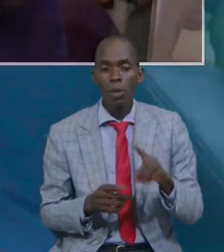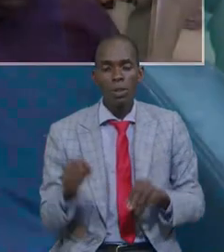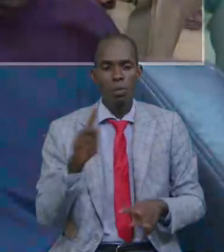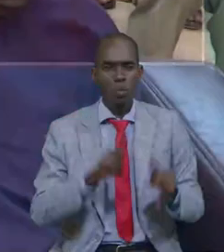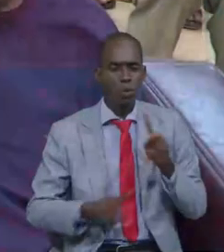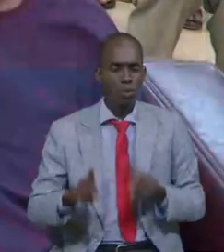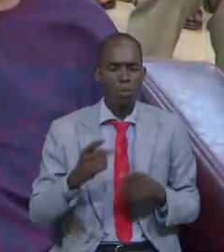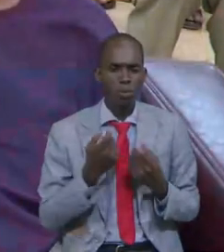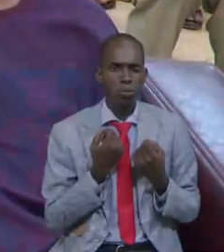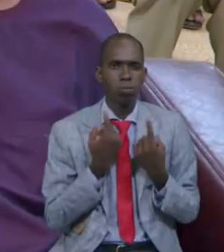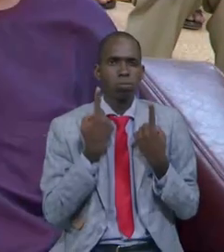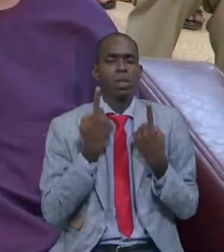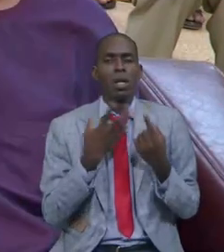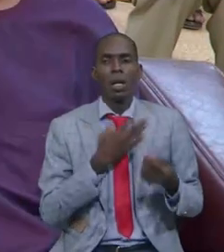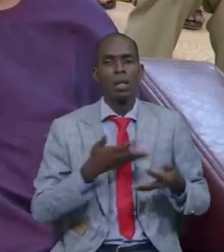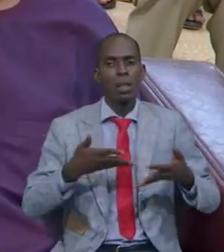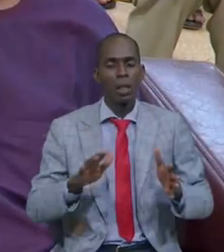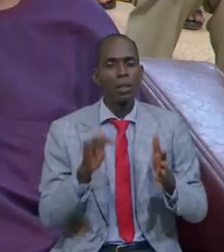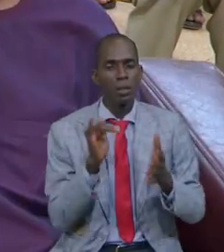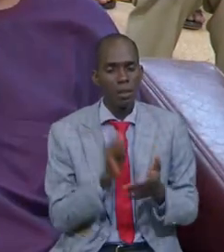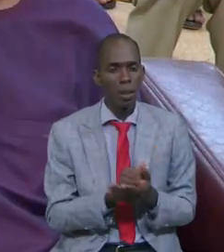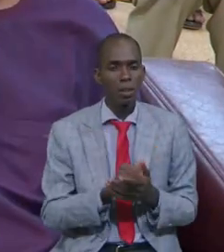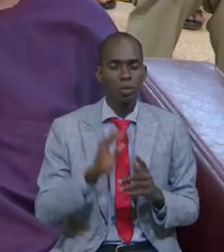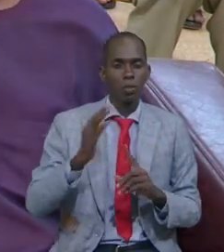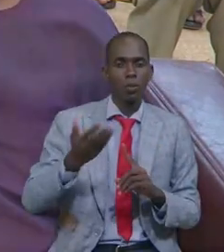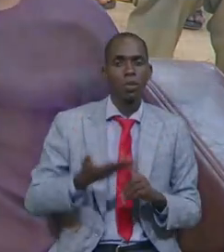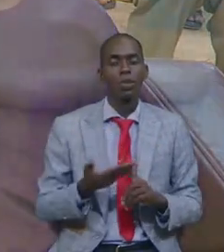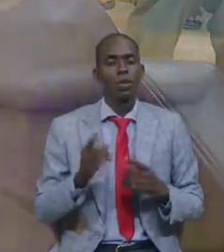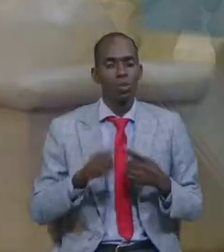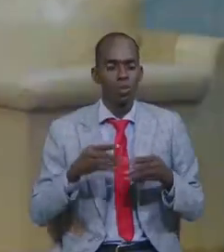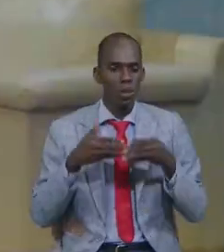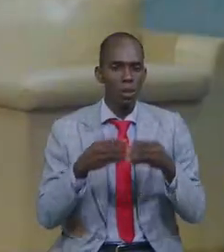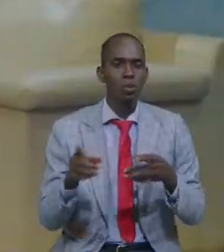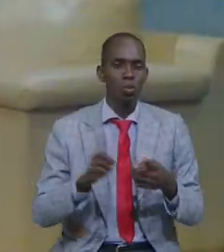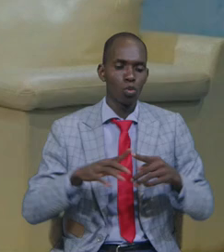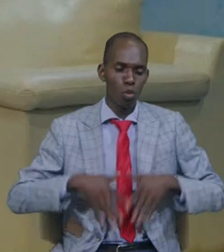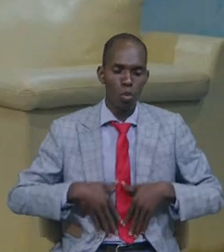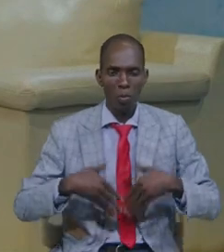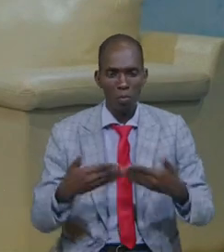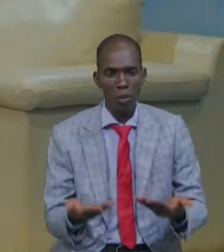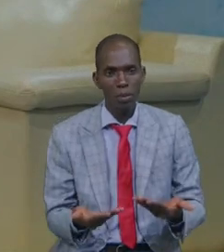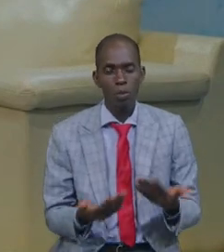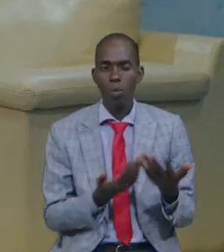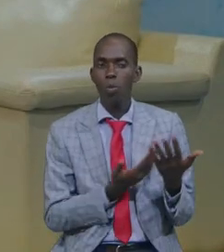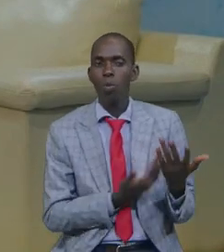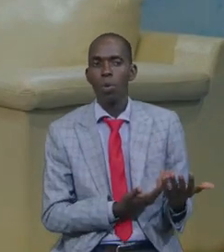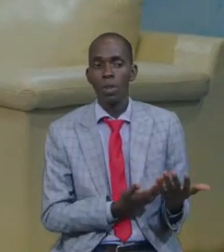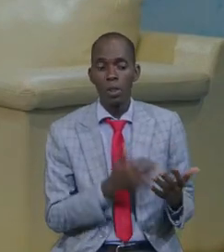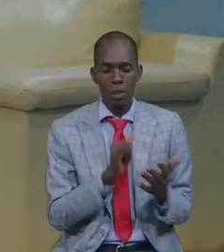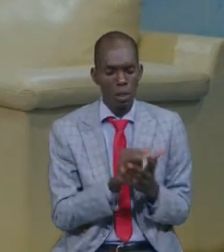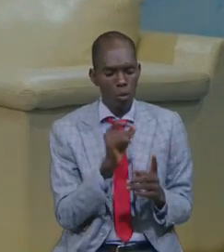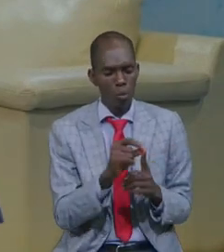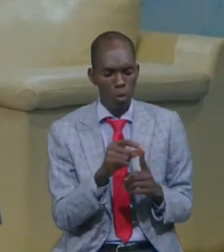convicted, and now that conviction led them to confession. Hold on, hold on. That word